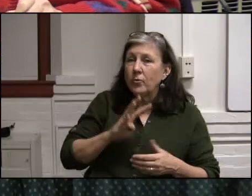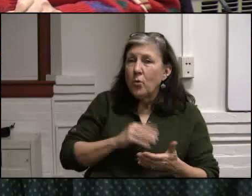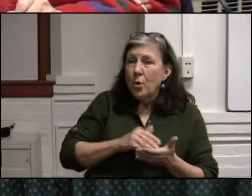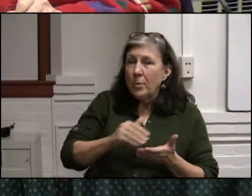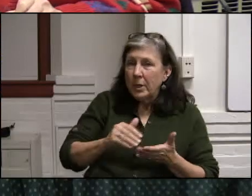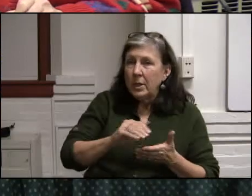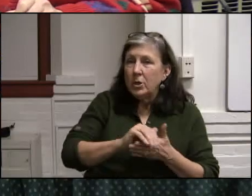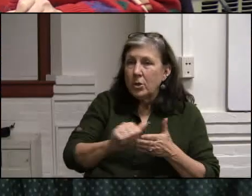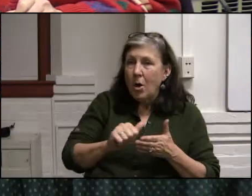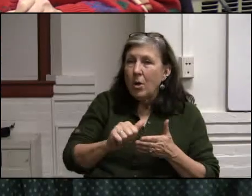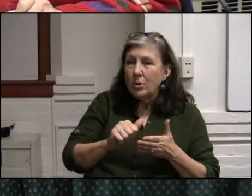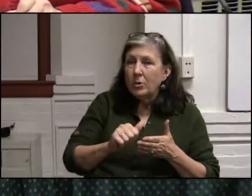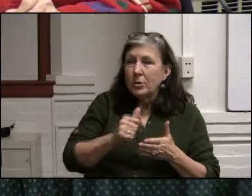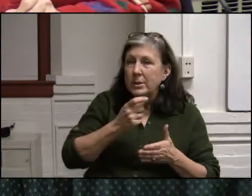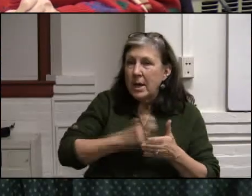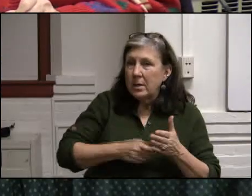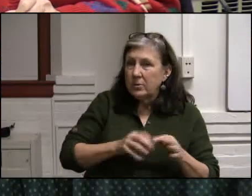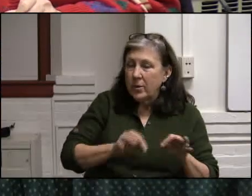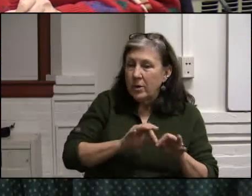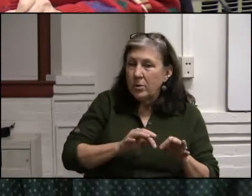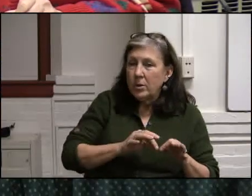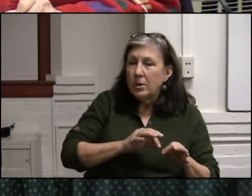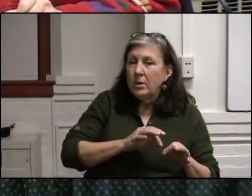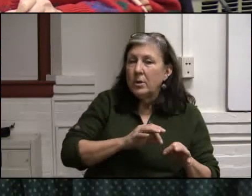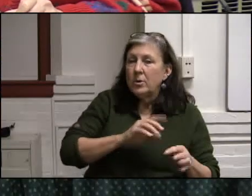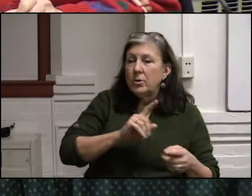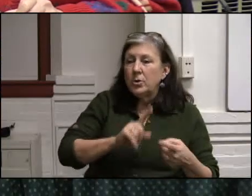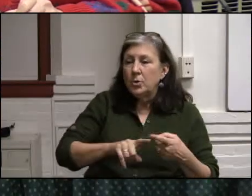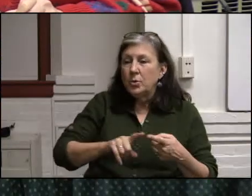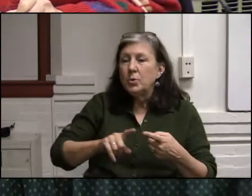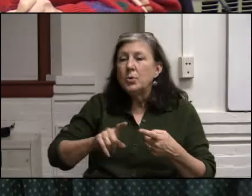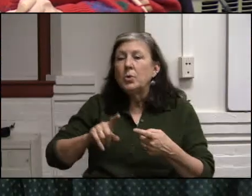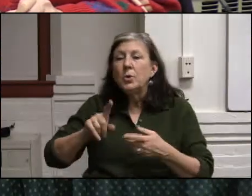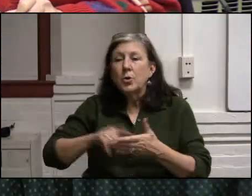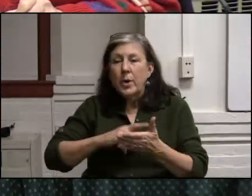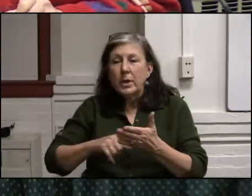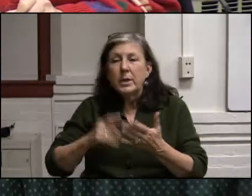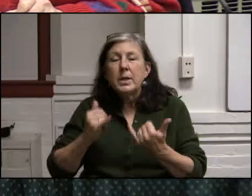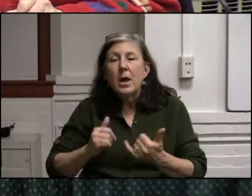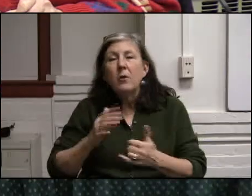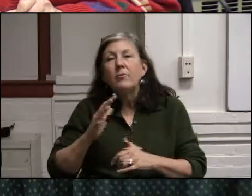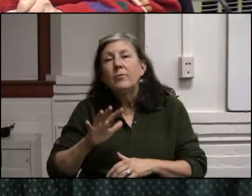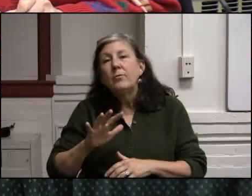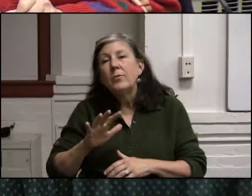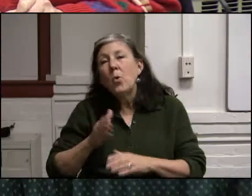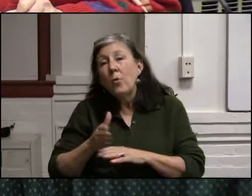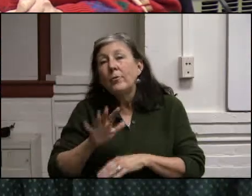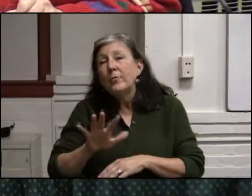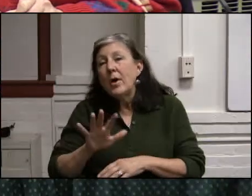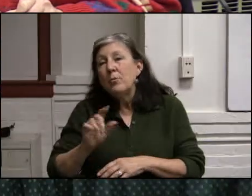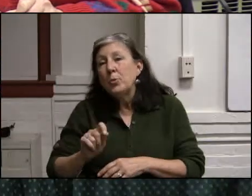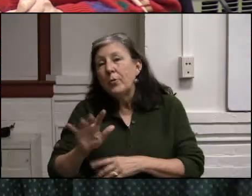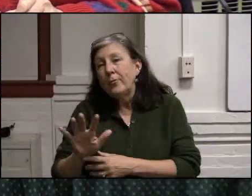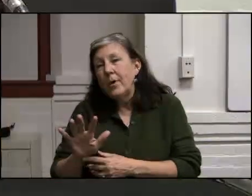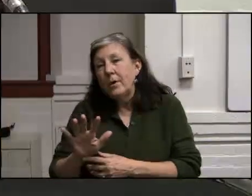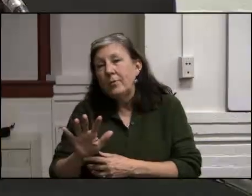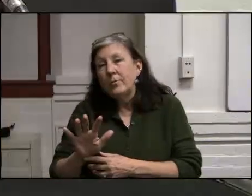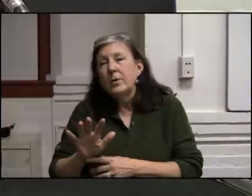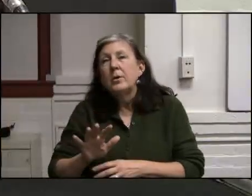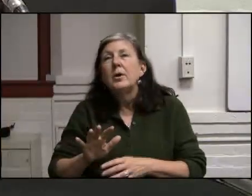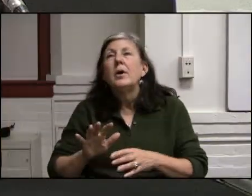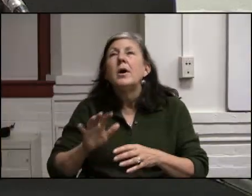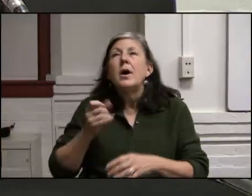the total corrected of five. Over five. Five and a half about. 5.5. Yes, that's exactly correct. Correct. Thank